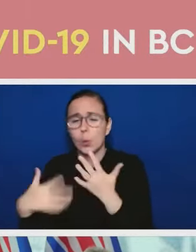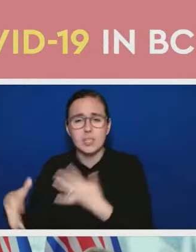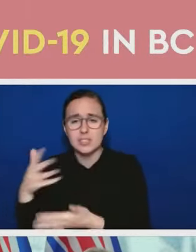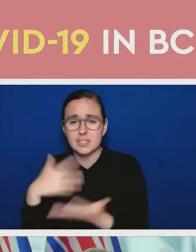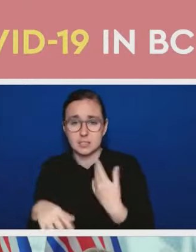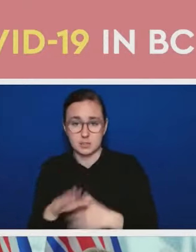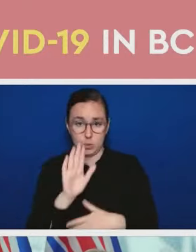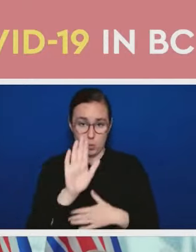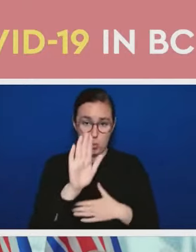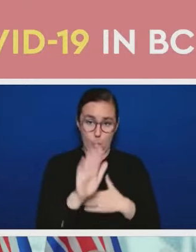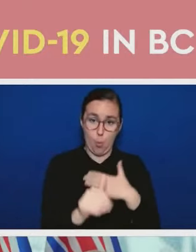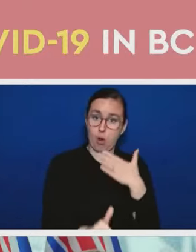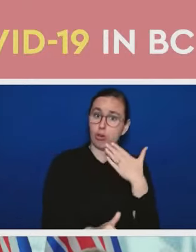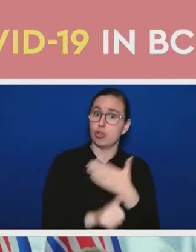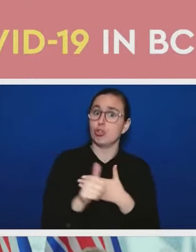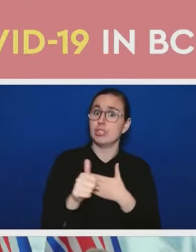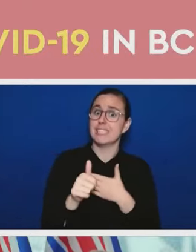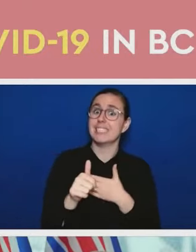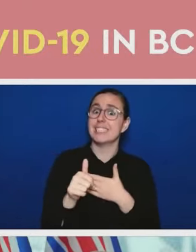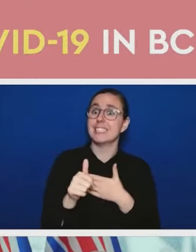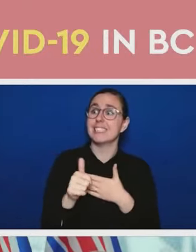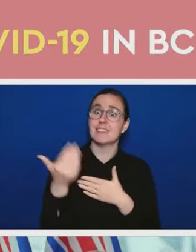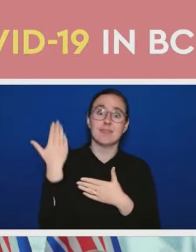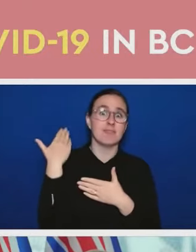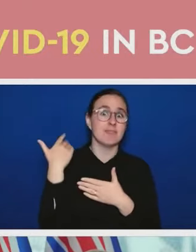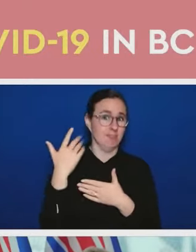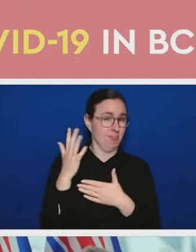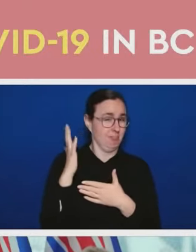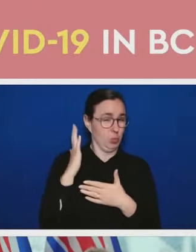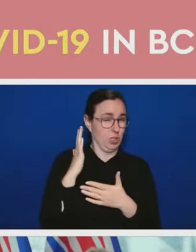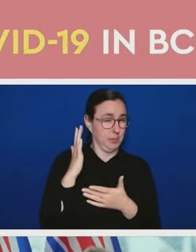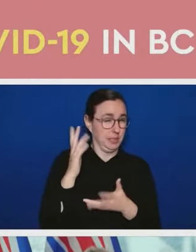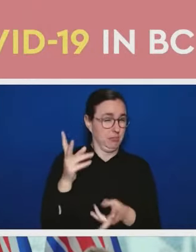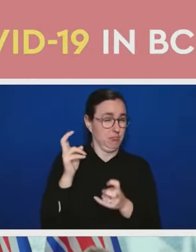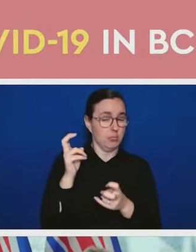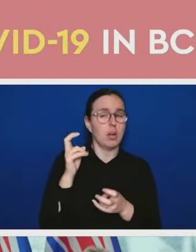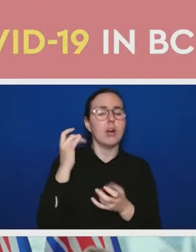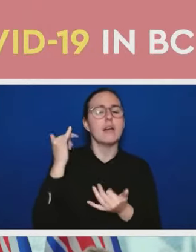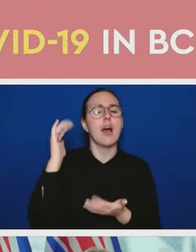very sick now has gone down greatly. And that is the